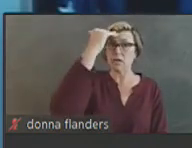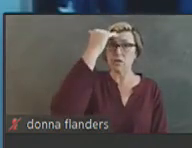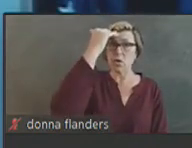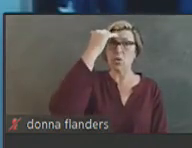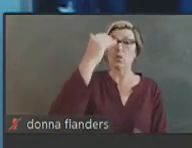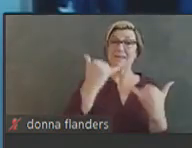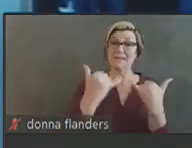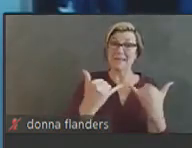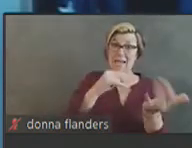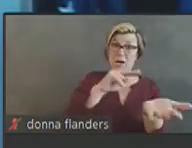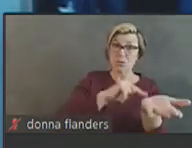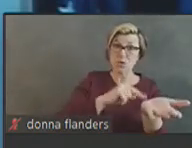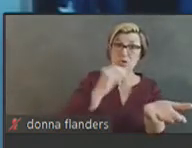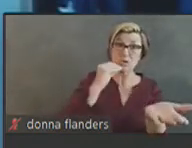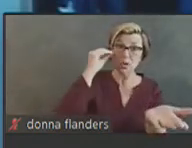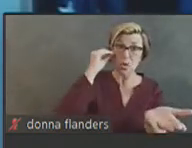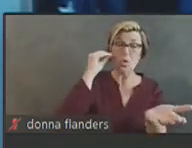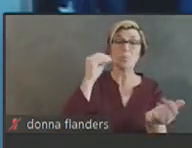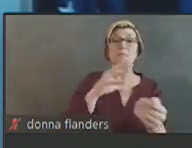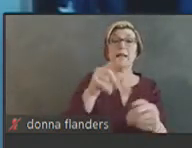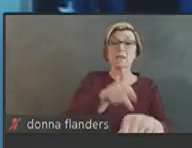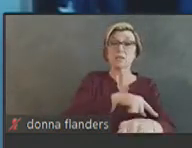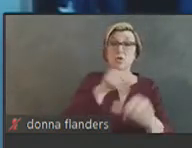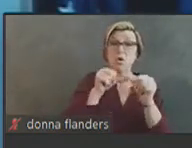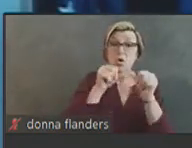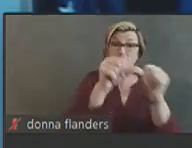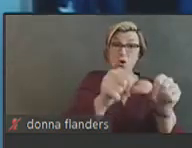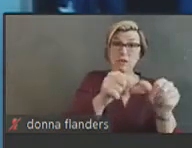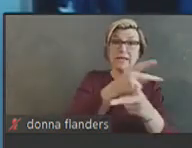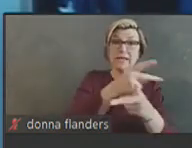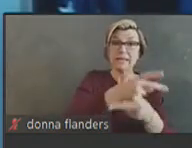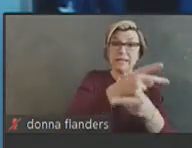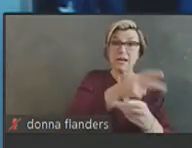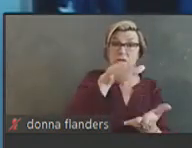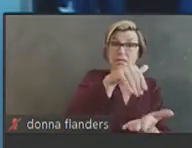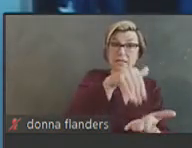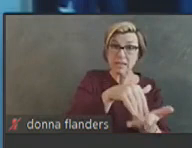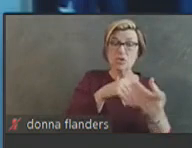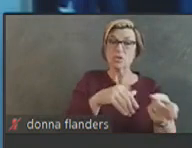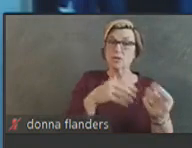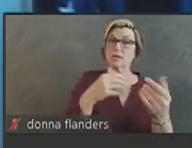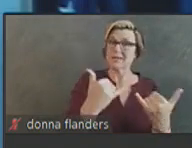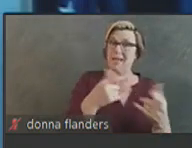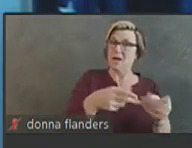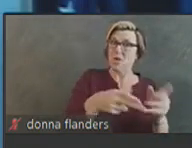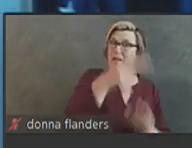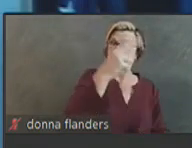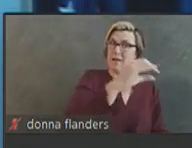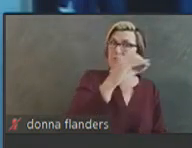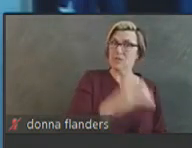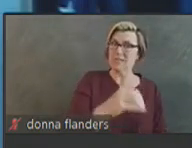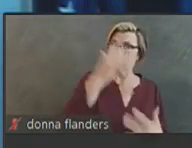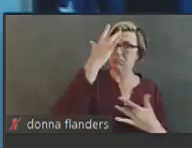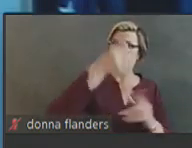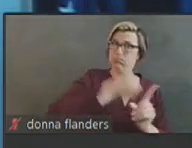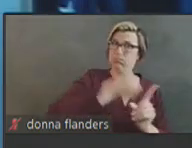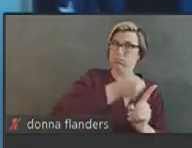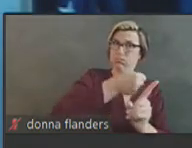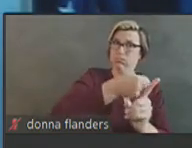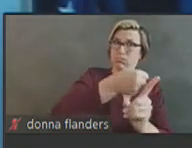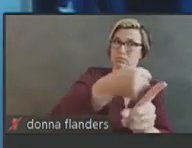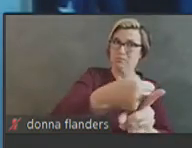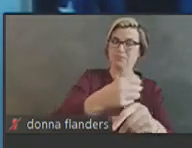nursing homes and long-term care facilities. Adhere to the businesses that are opening.